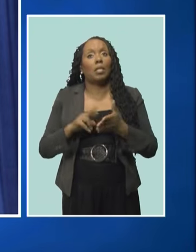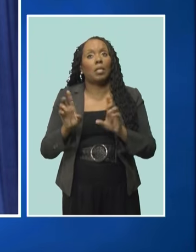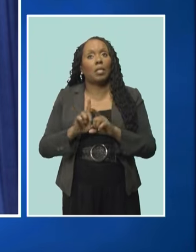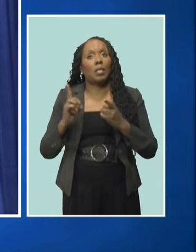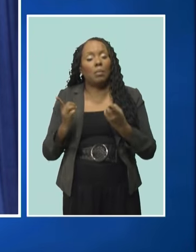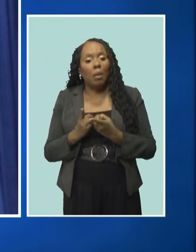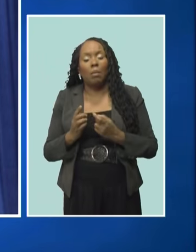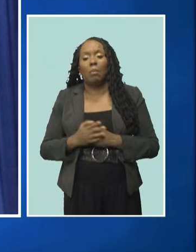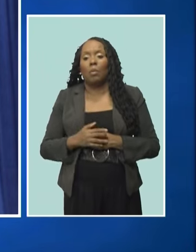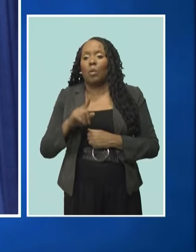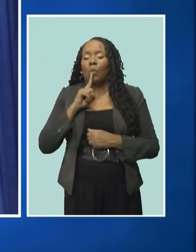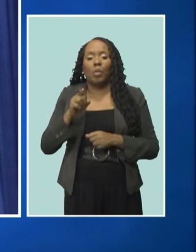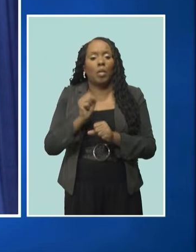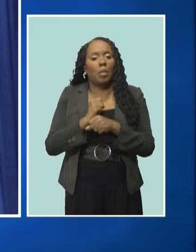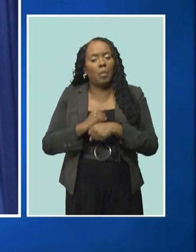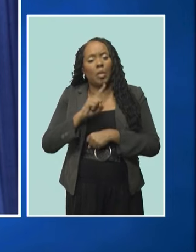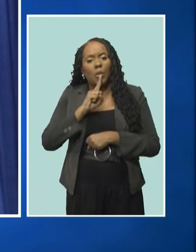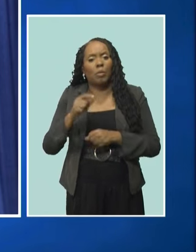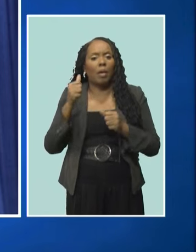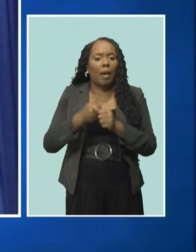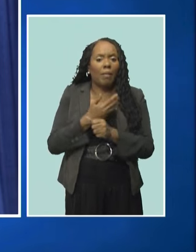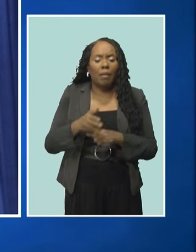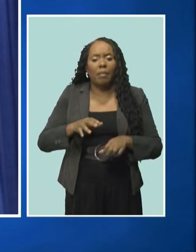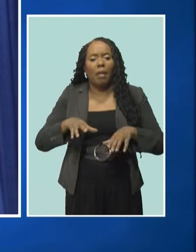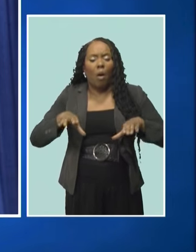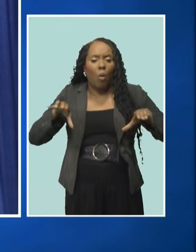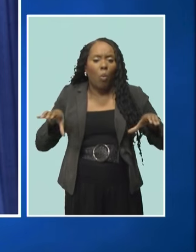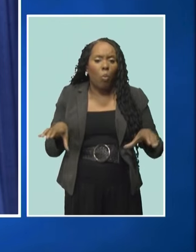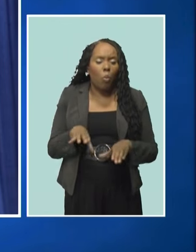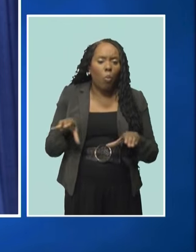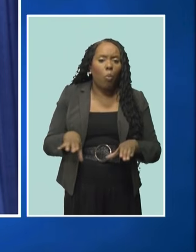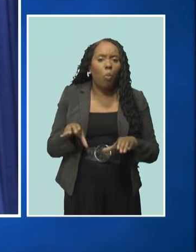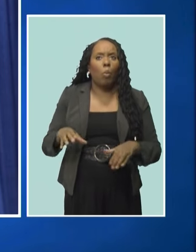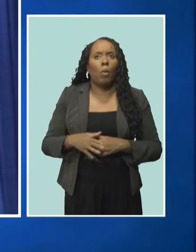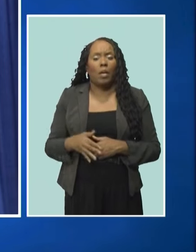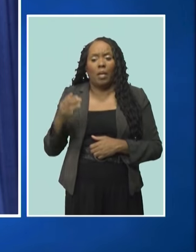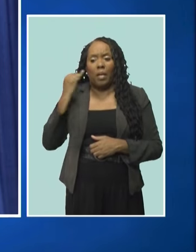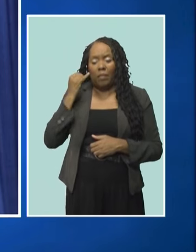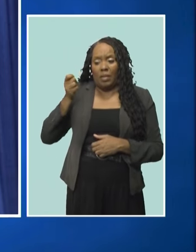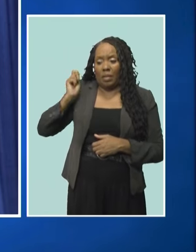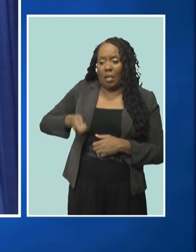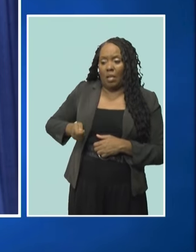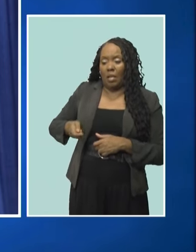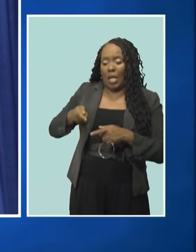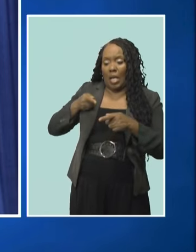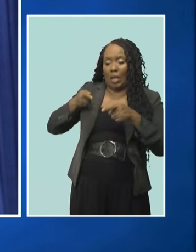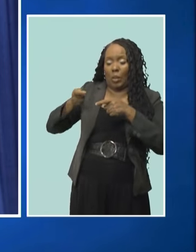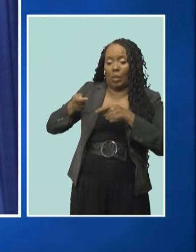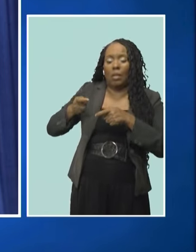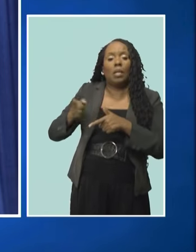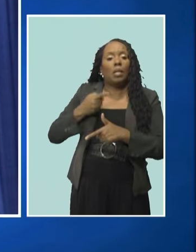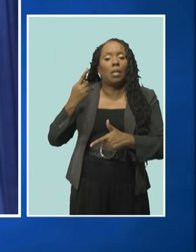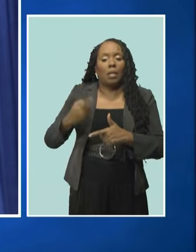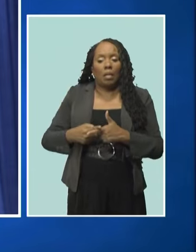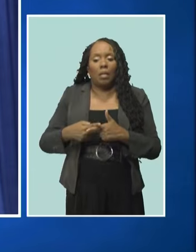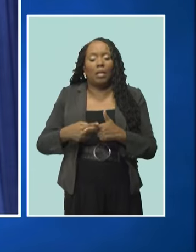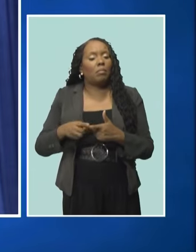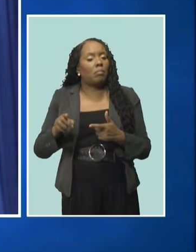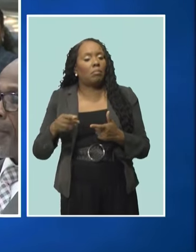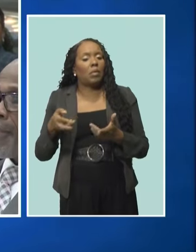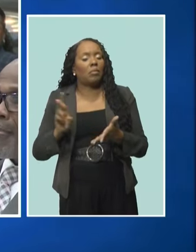the pilot, you have to be sure that the engines are working well. But it's a matter in which I have no